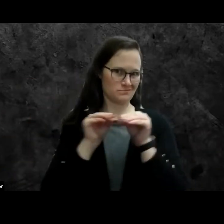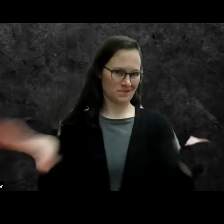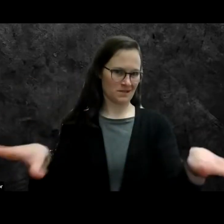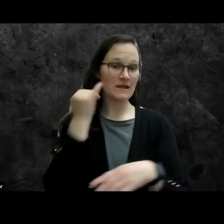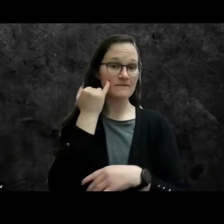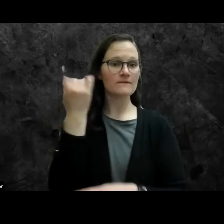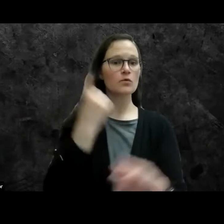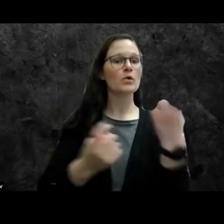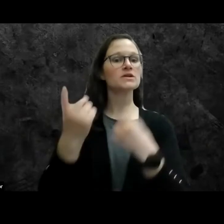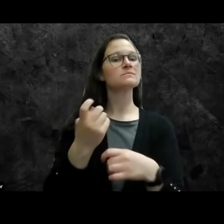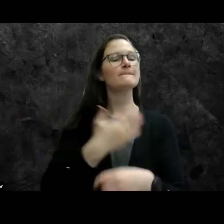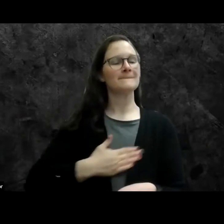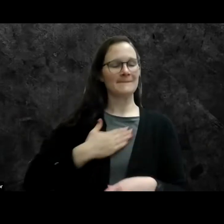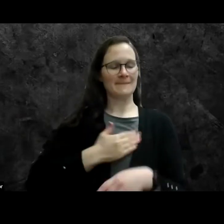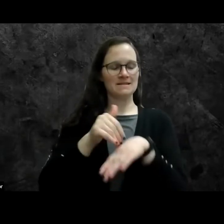them to